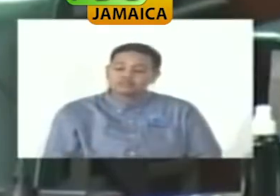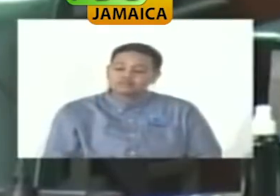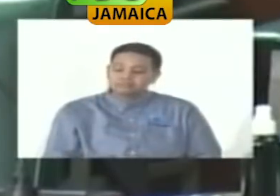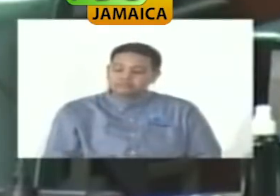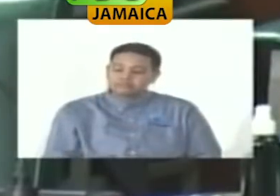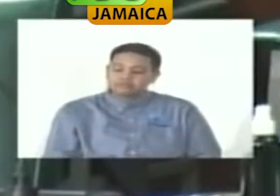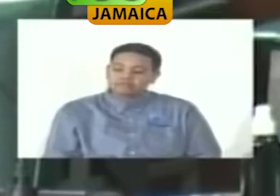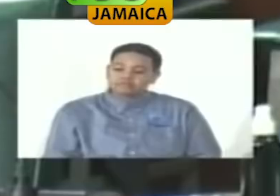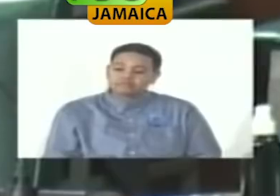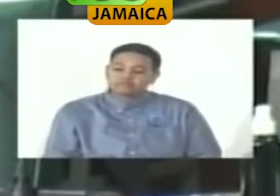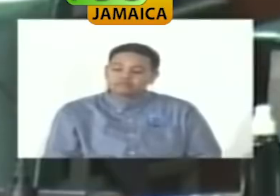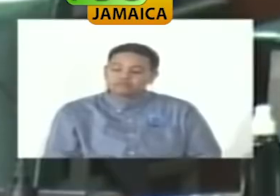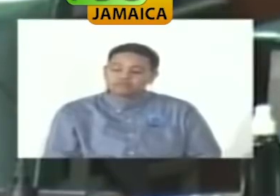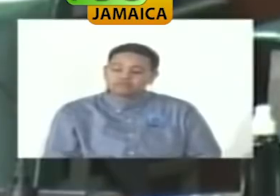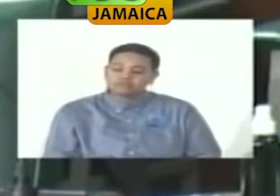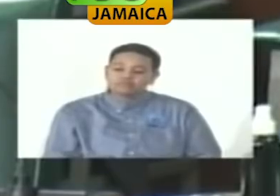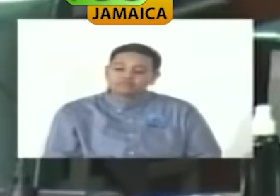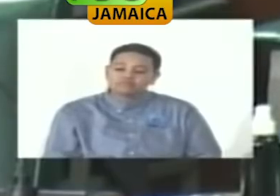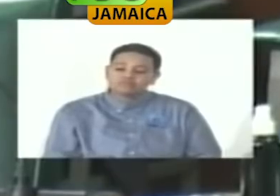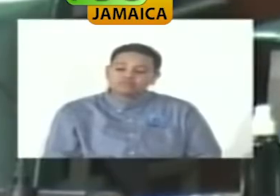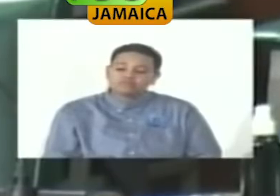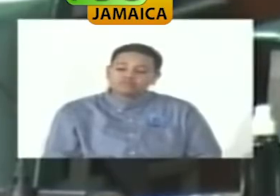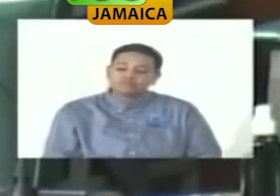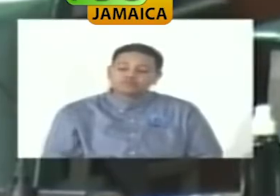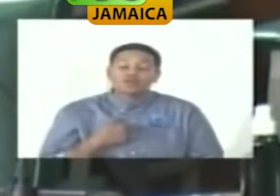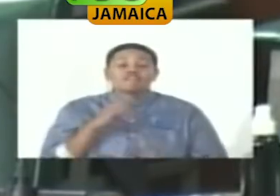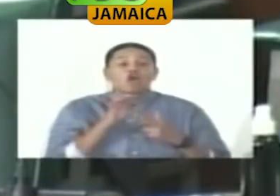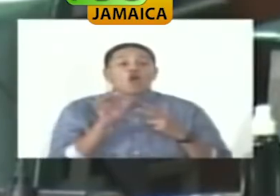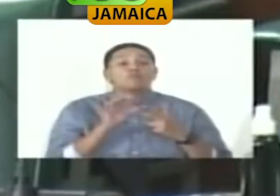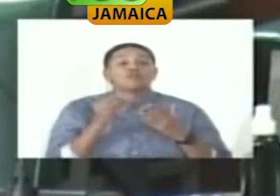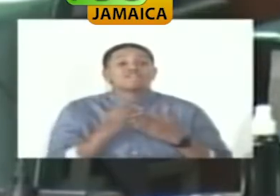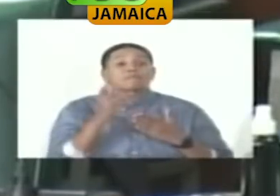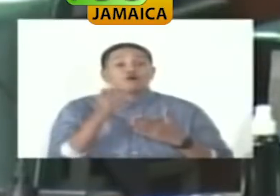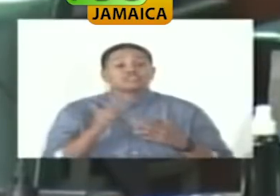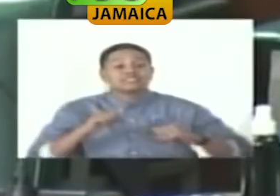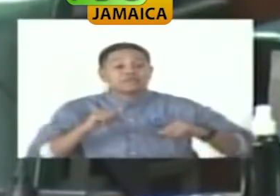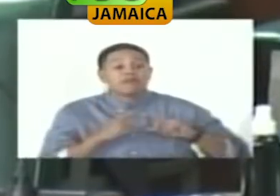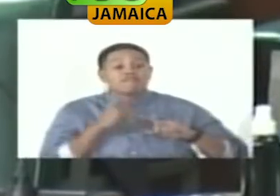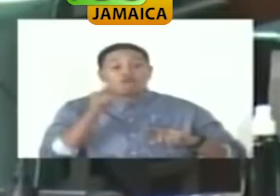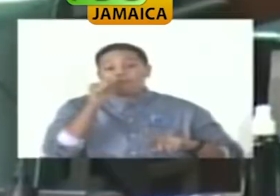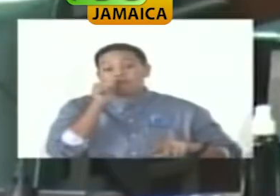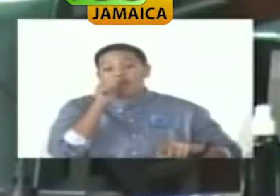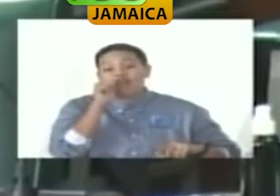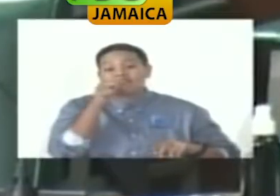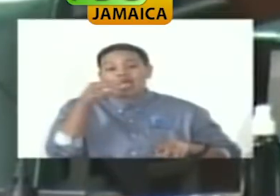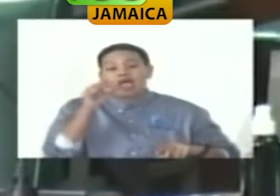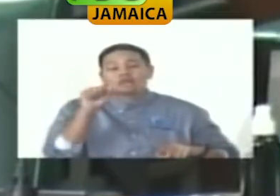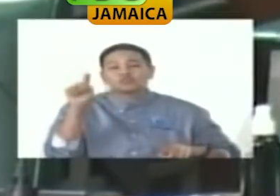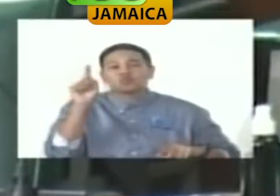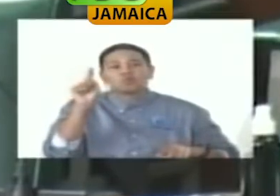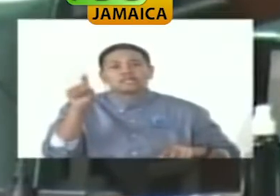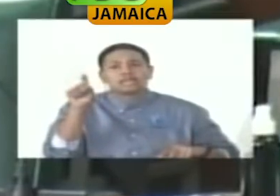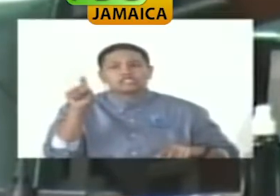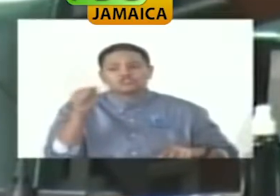Mr. Speaker, we have the option of purchasing space from private high schools where